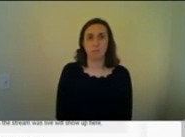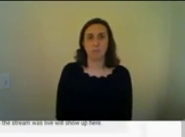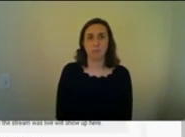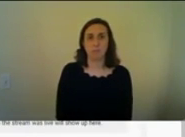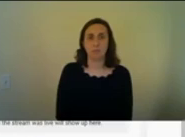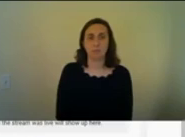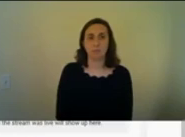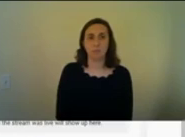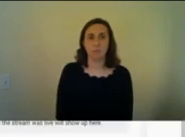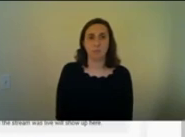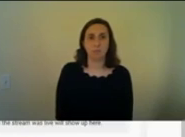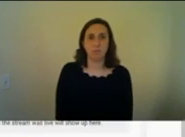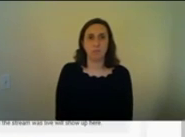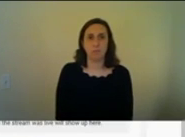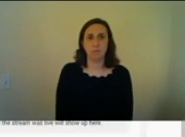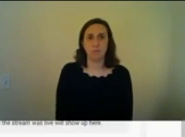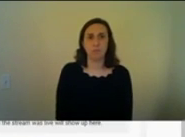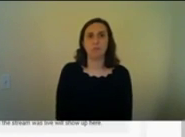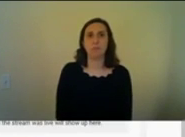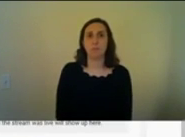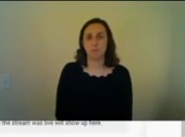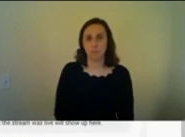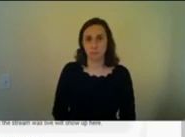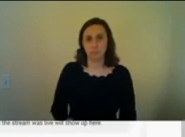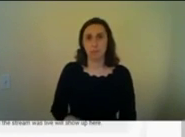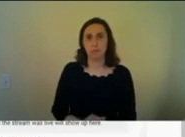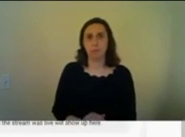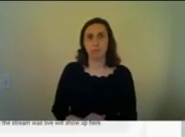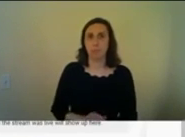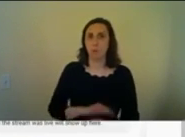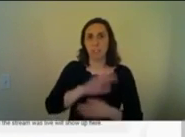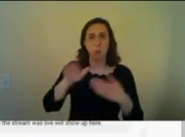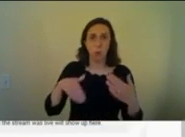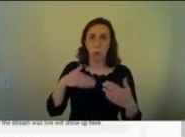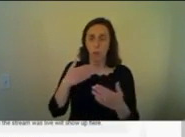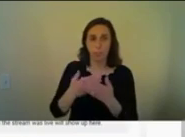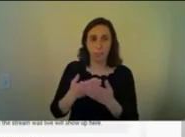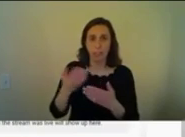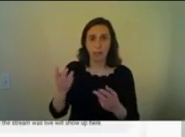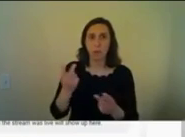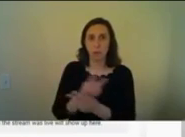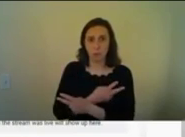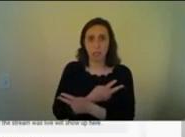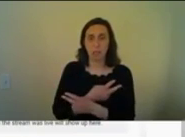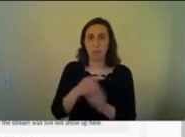this whole thing is going next to negative 4. So this whole thing multiplies